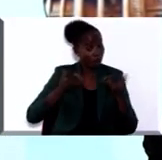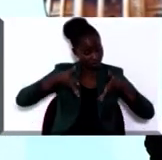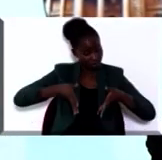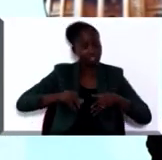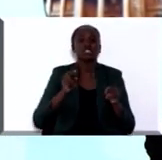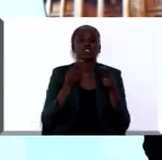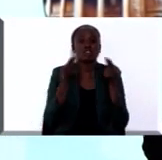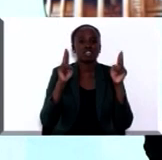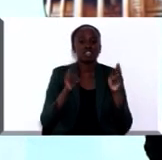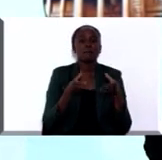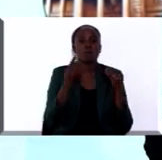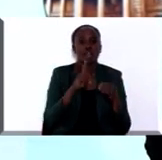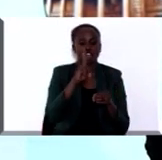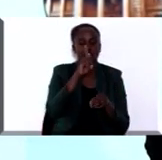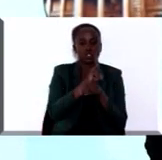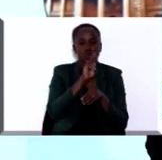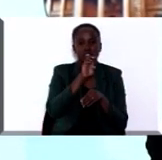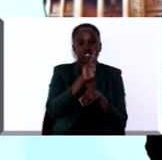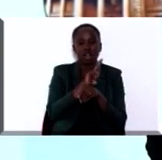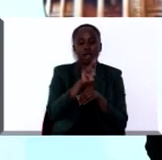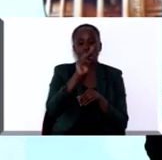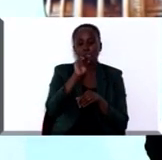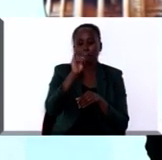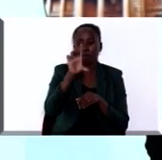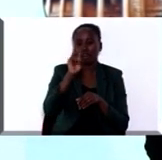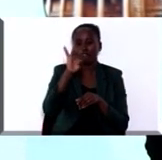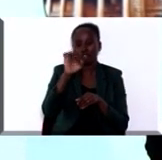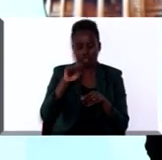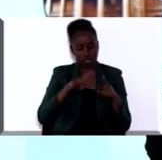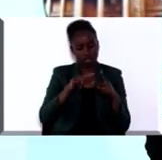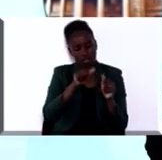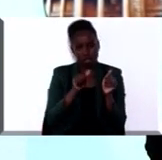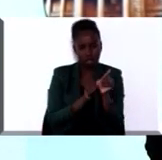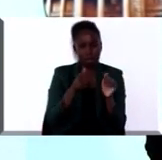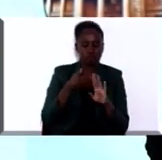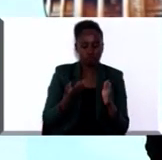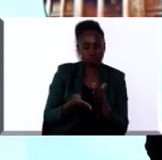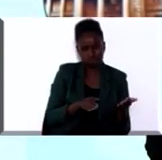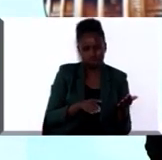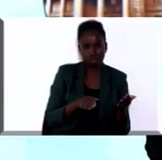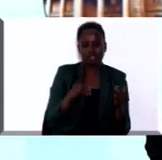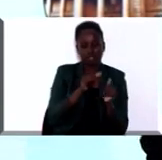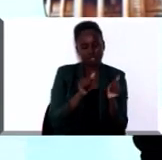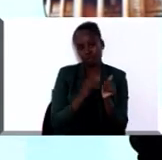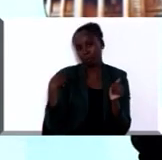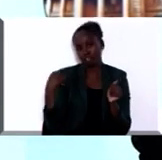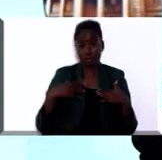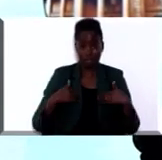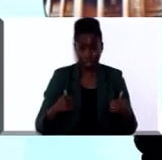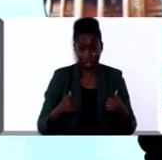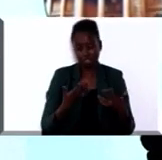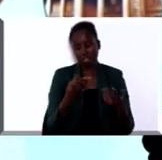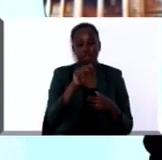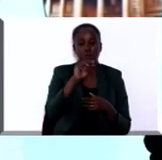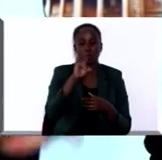was Dr. Molefe Sifularo, our late Deputy Minister of Health, and Confidence Muloko,